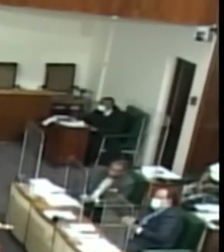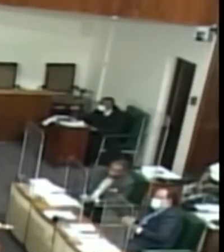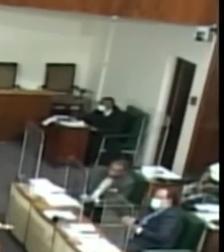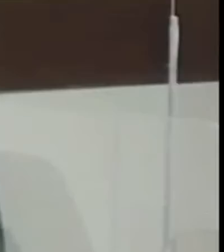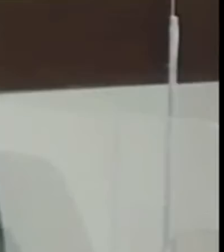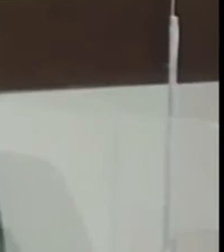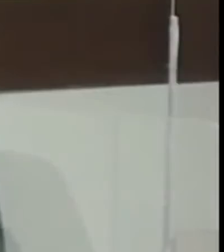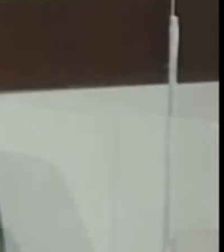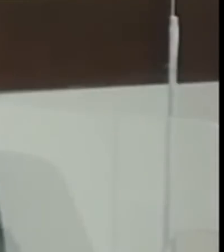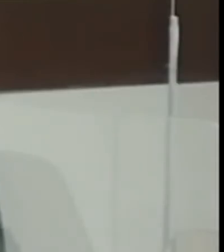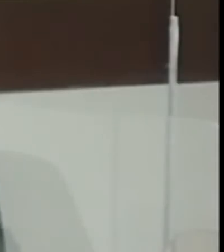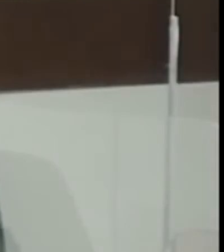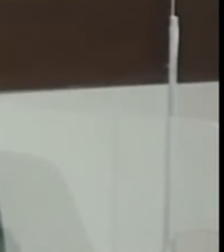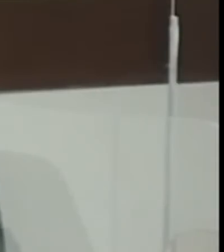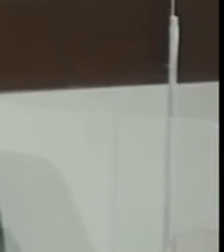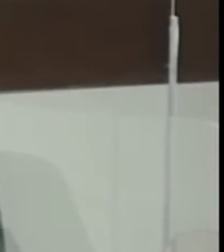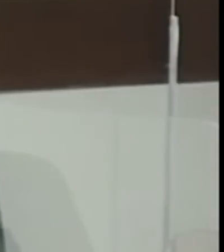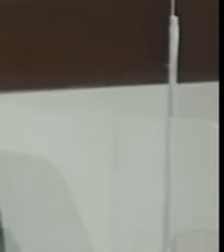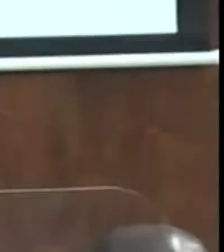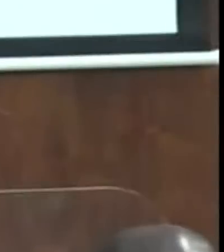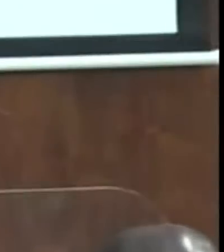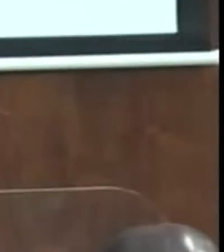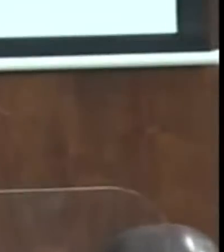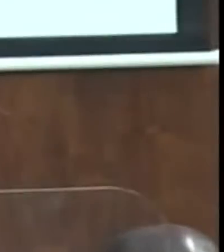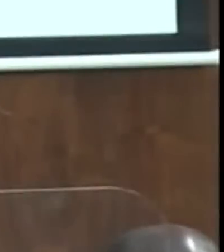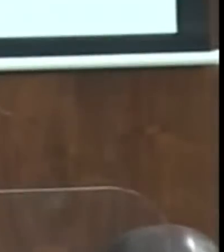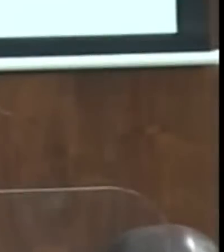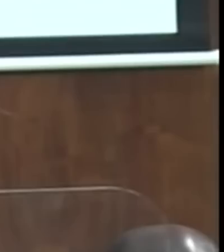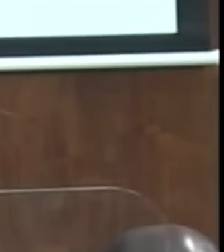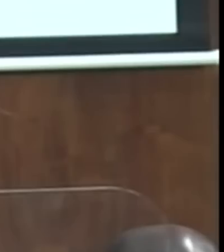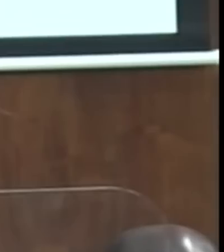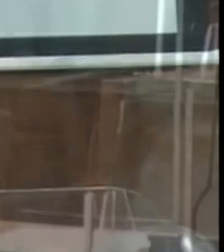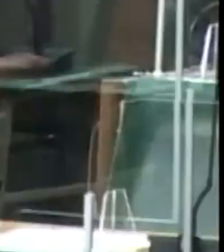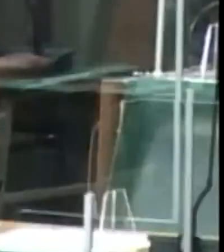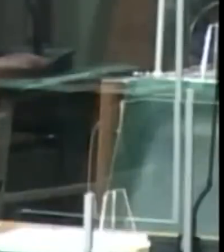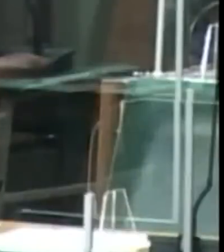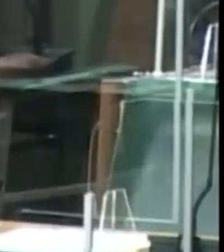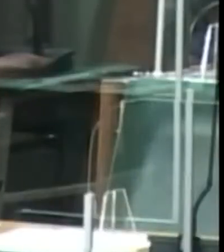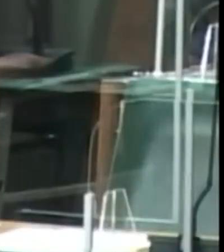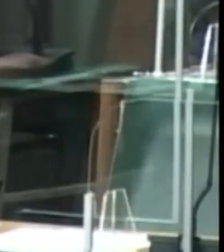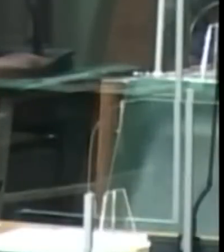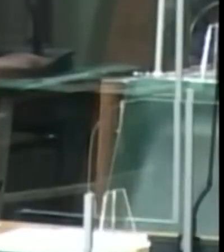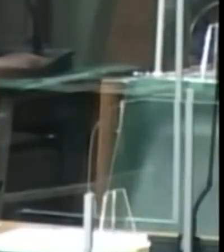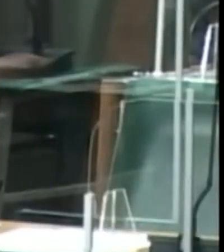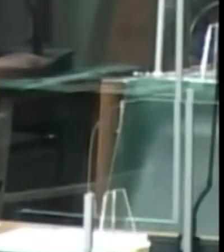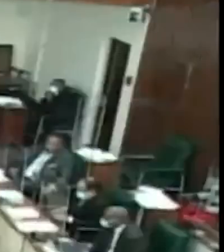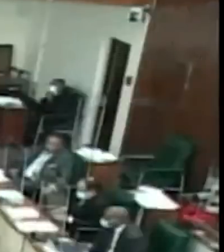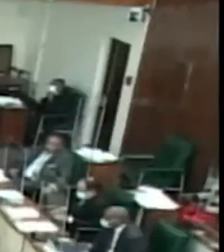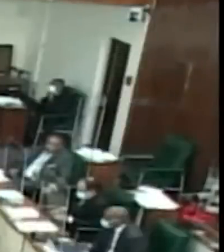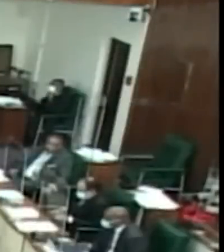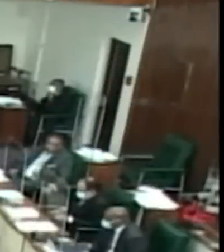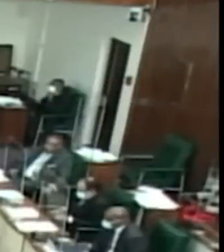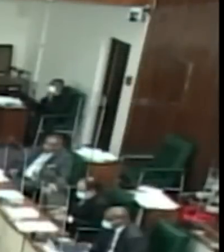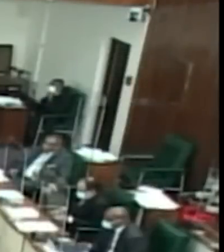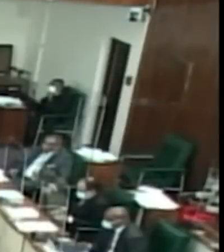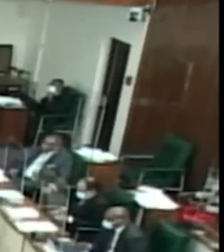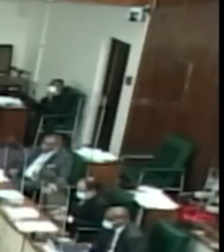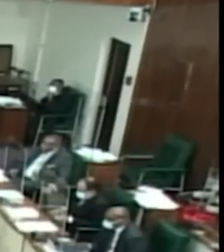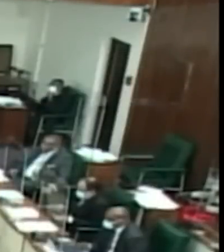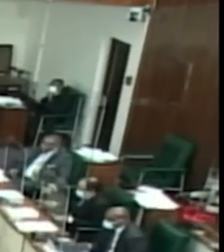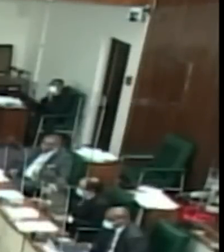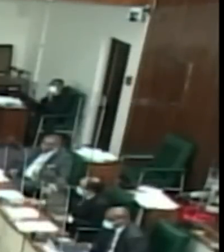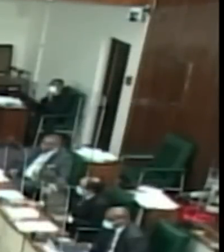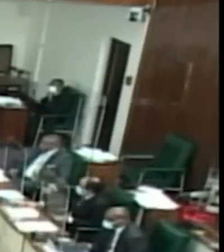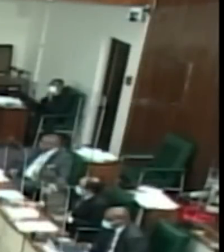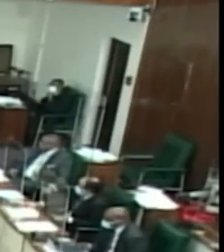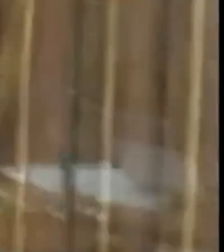2020. The House of Representatives on Tuesday, July 20th, approved the report of the Joint Select Committee. The question before the House